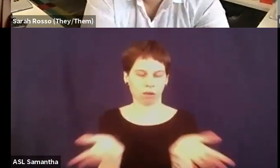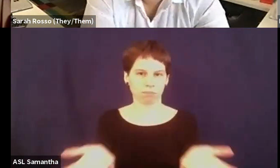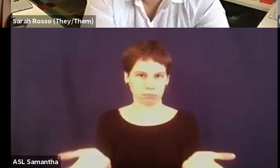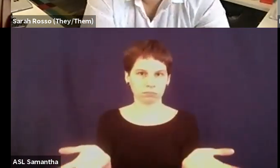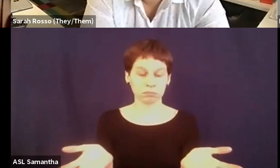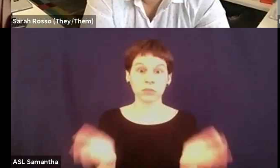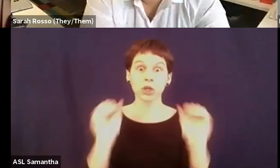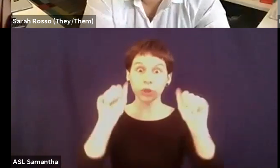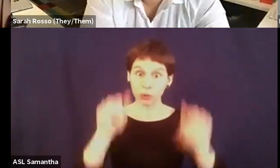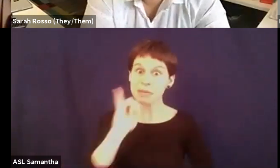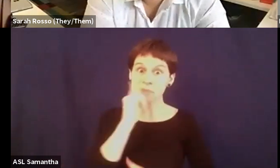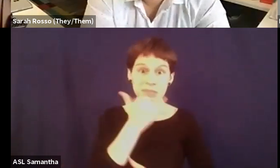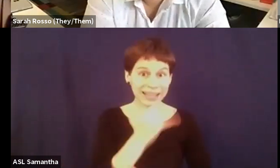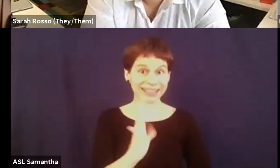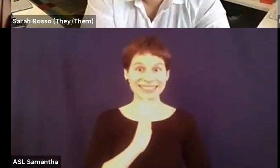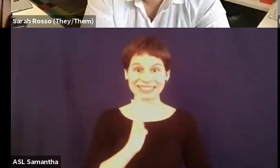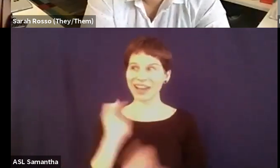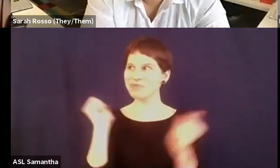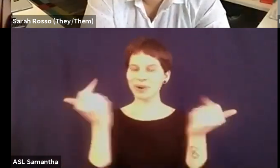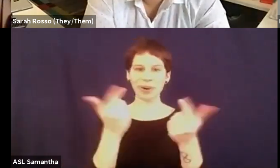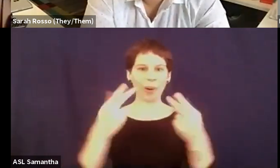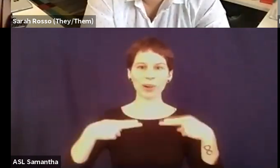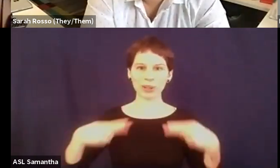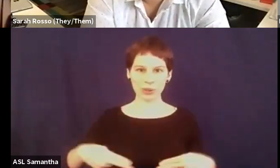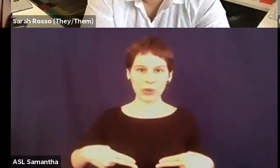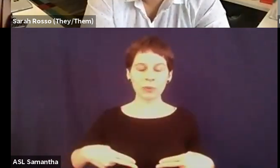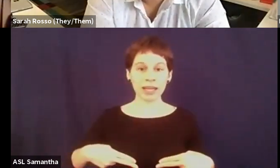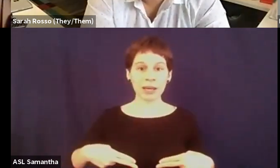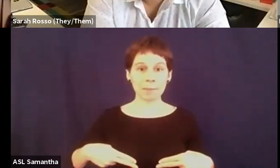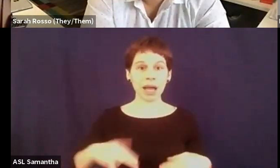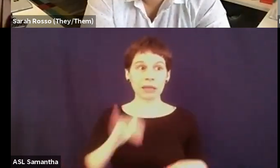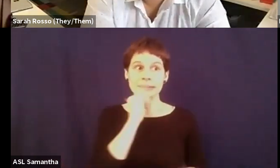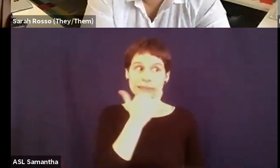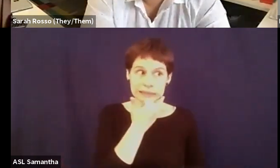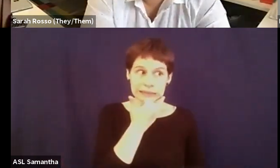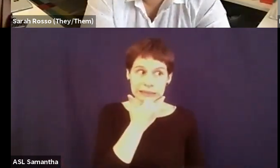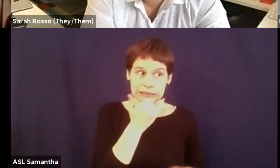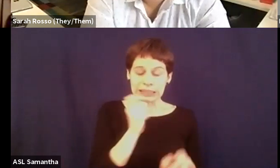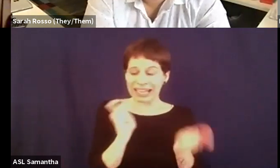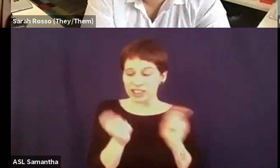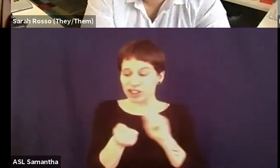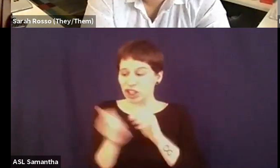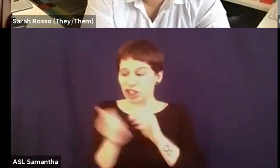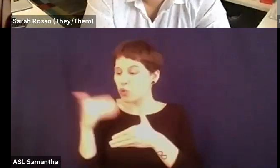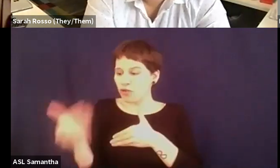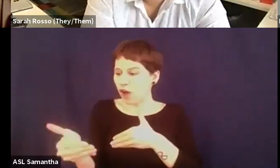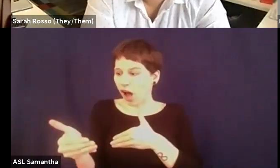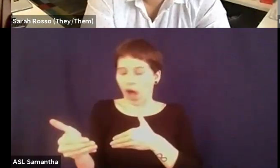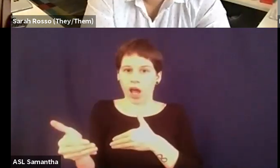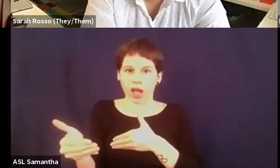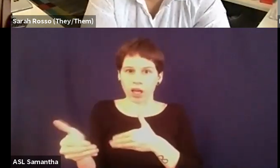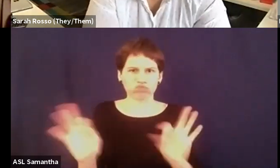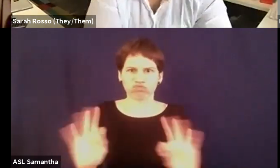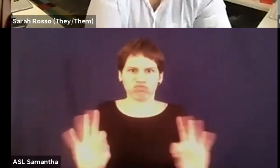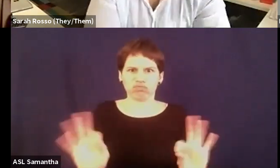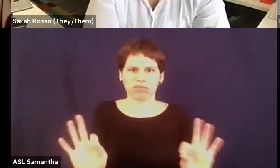make mistakes. We all do it. We're human. But when you make the mistake, adjust and move on. It is not something that they need, you know, that the person